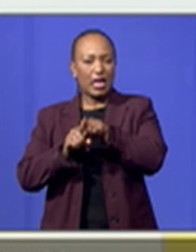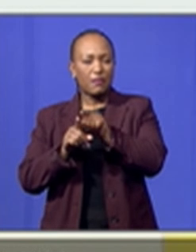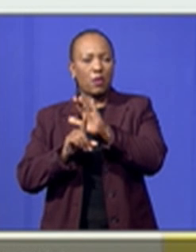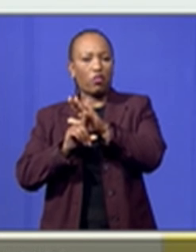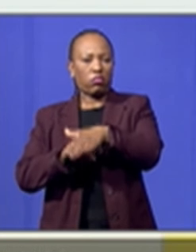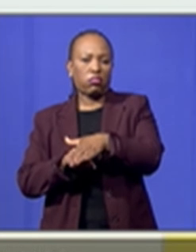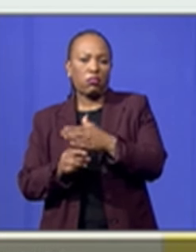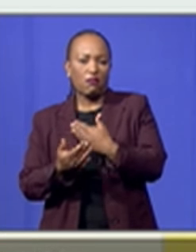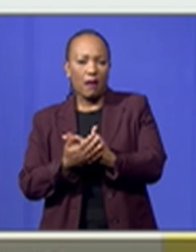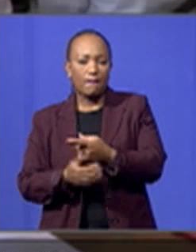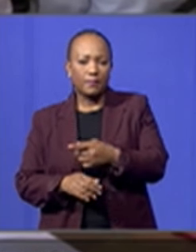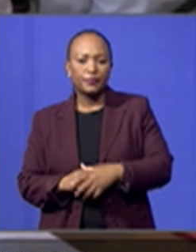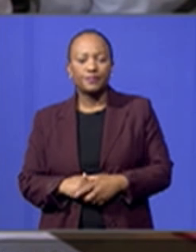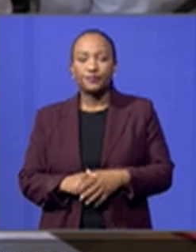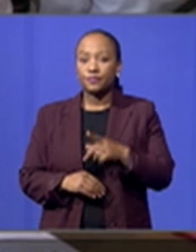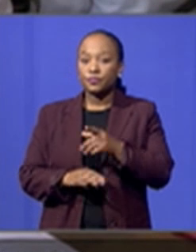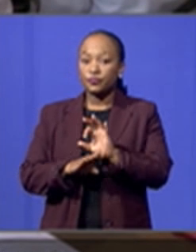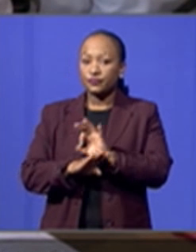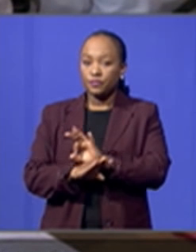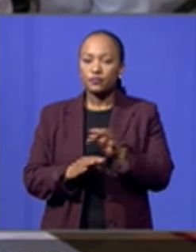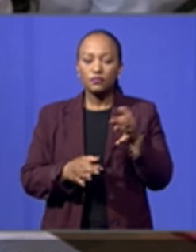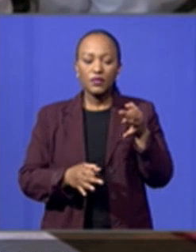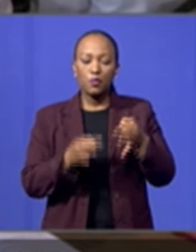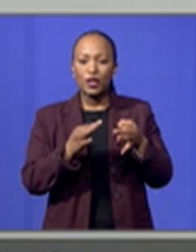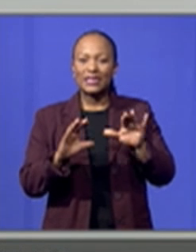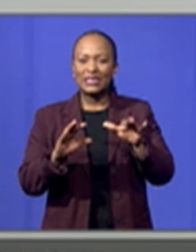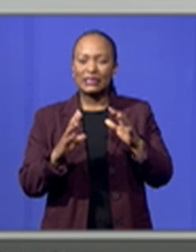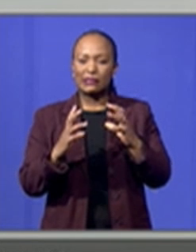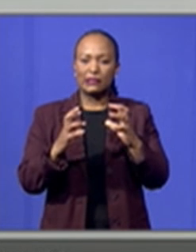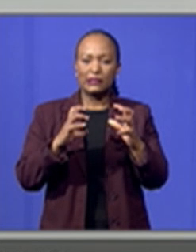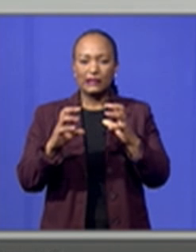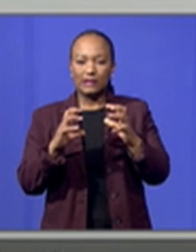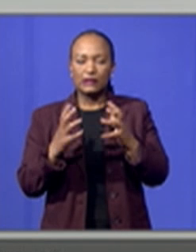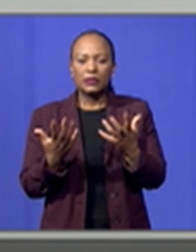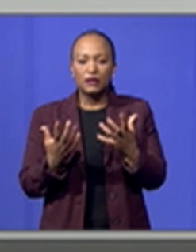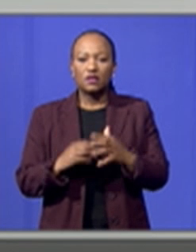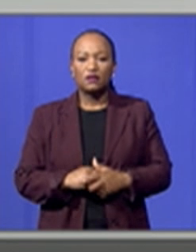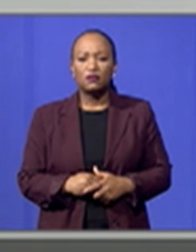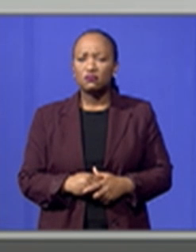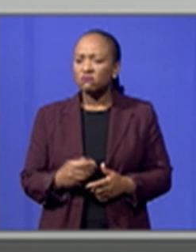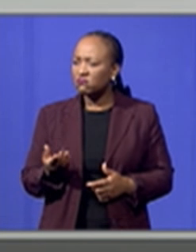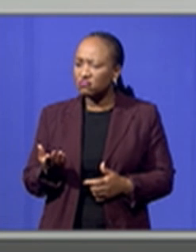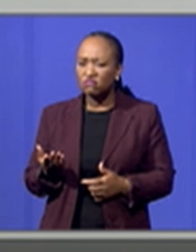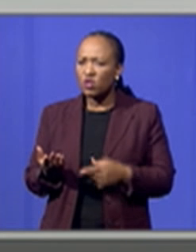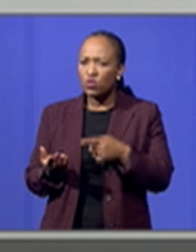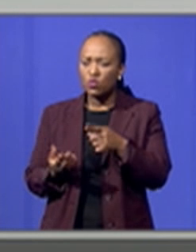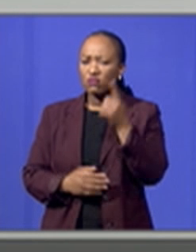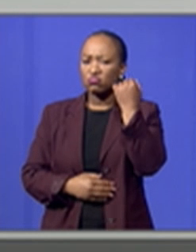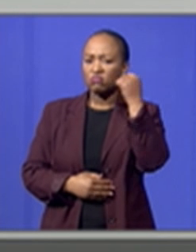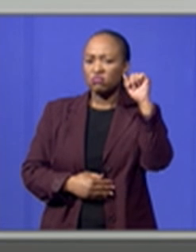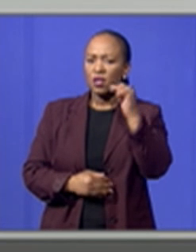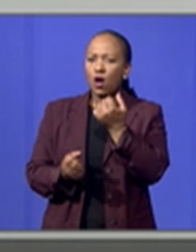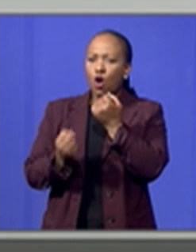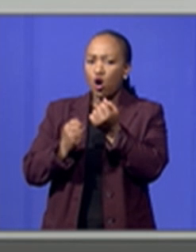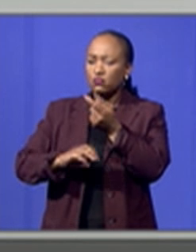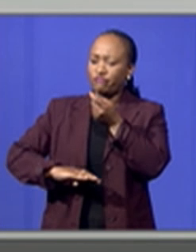Morero ono o senotse dikarogano tsa sepolotiki mo komiting. How do you blatantly oppose the judgment of the court of